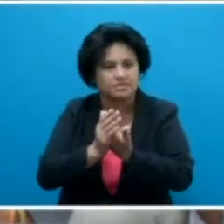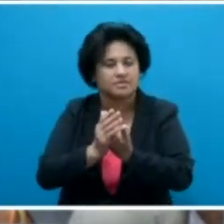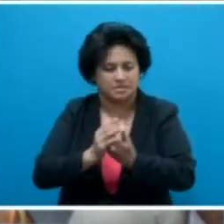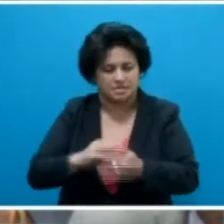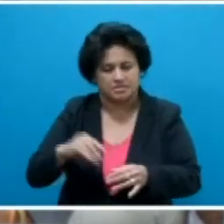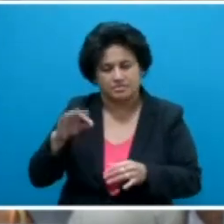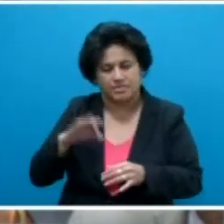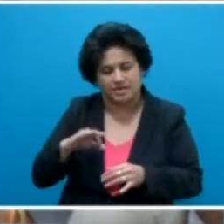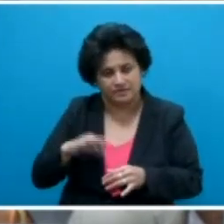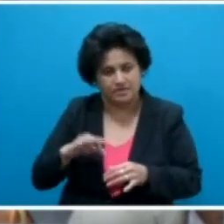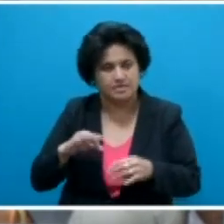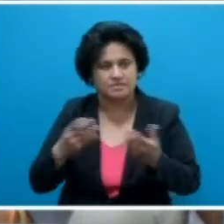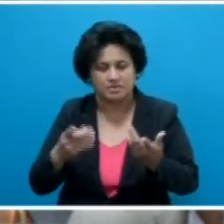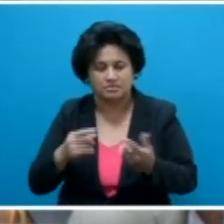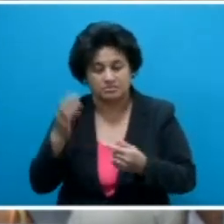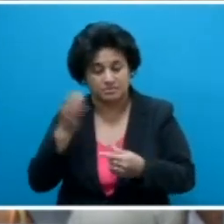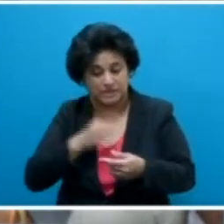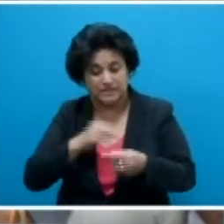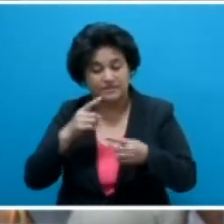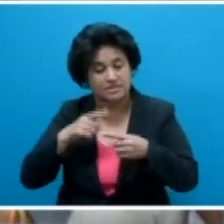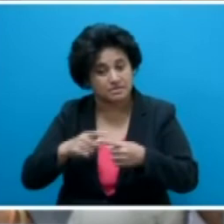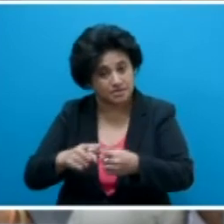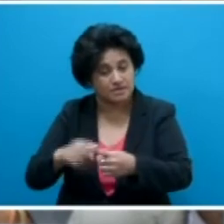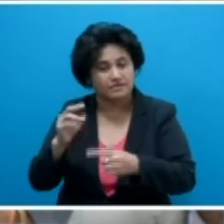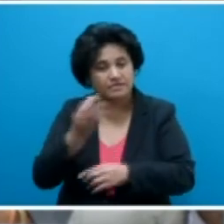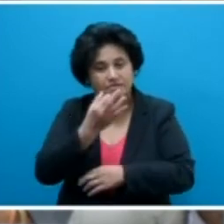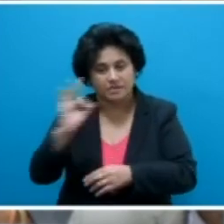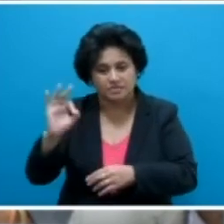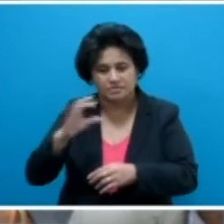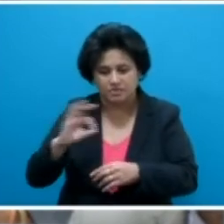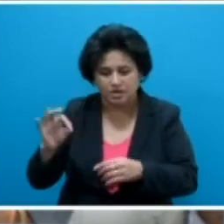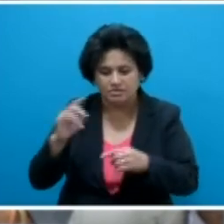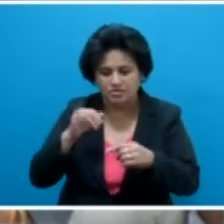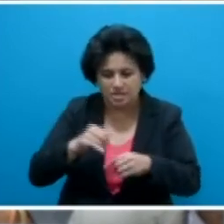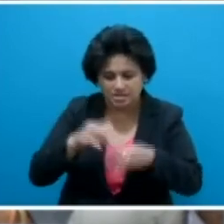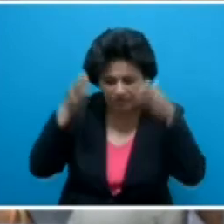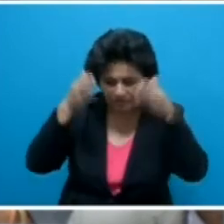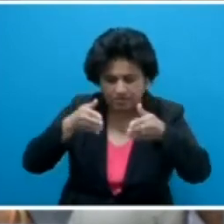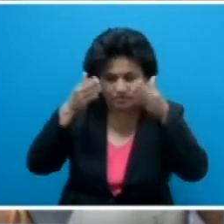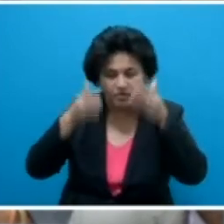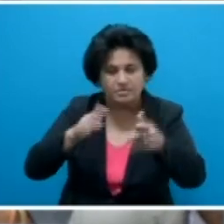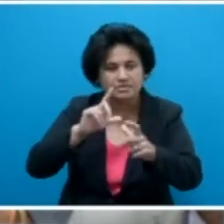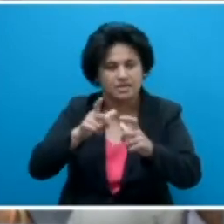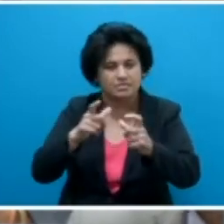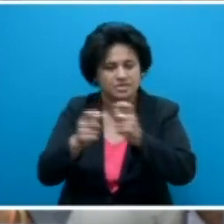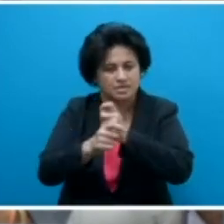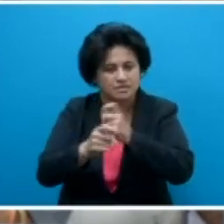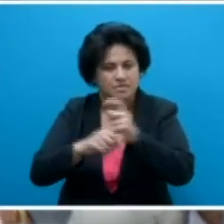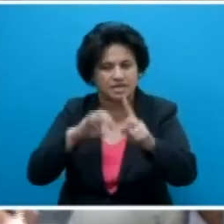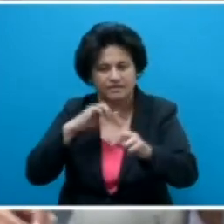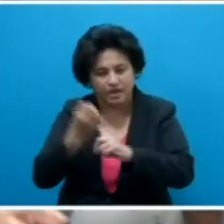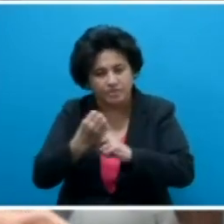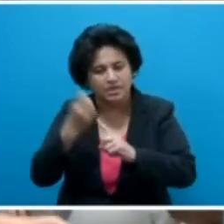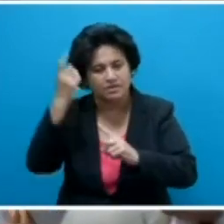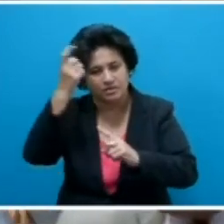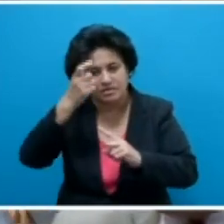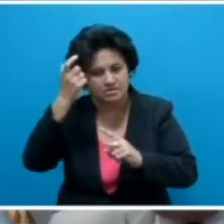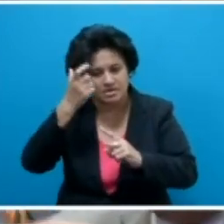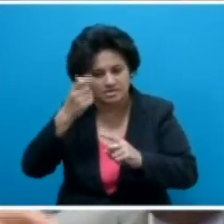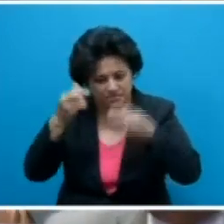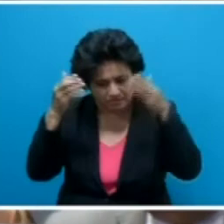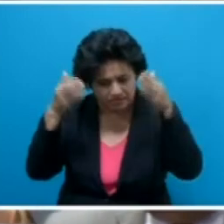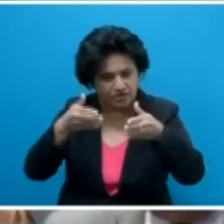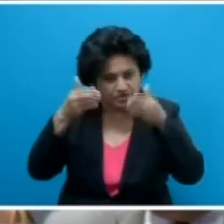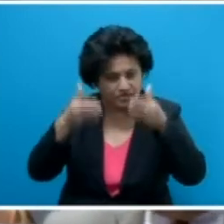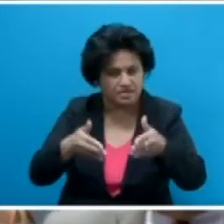sustainable management of our forest resources is not limited to addressing climate change, environmental concerns, and